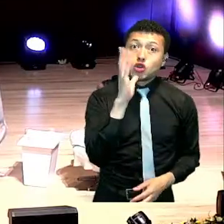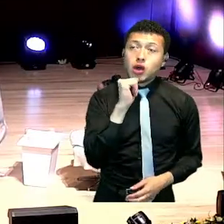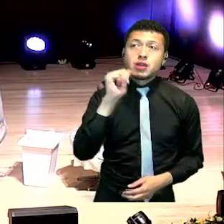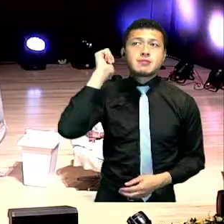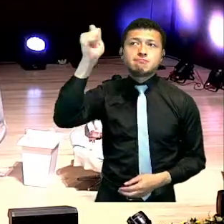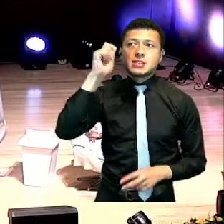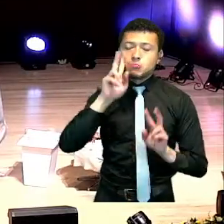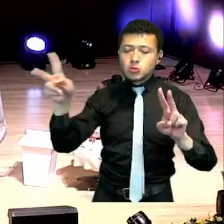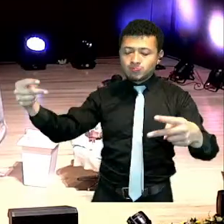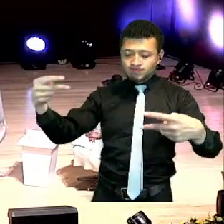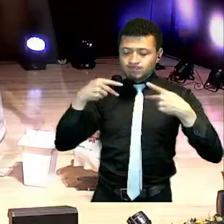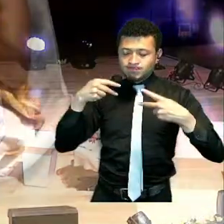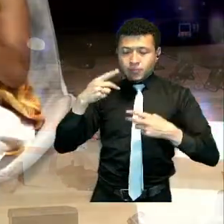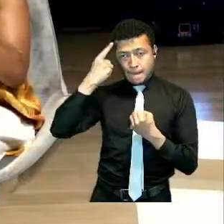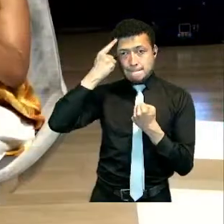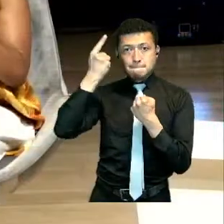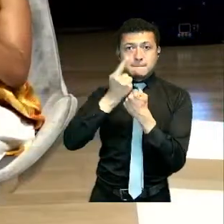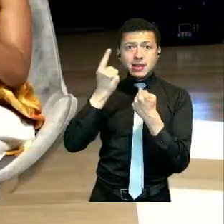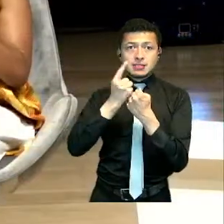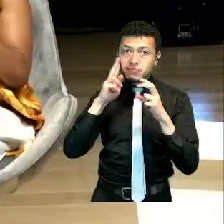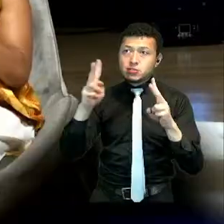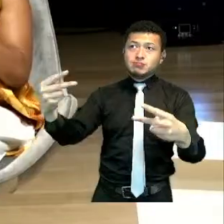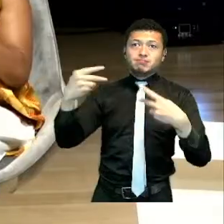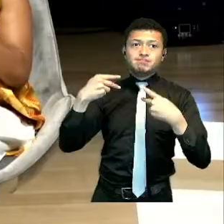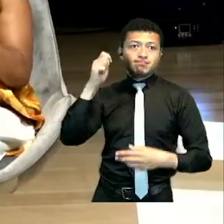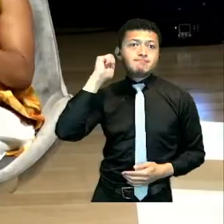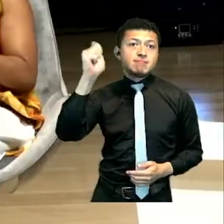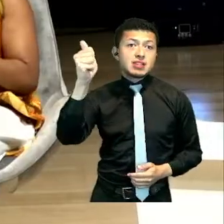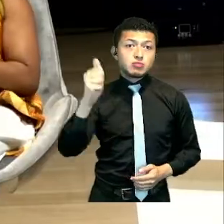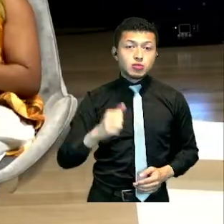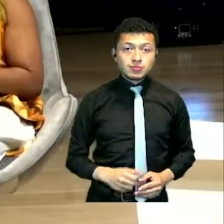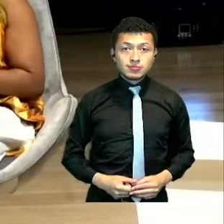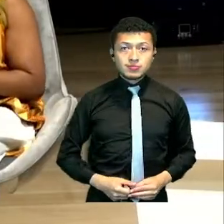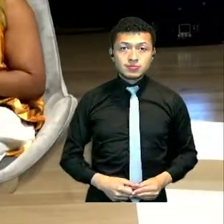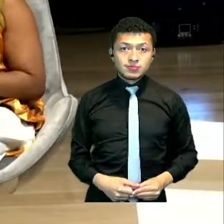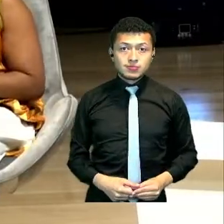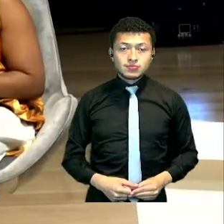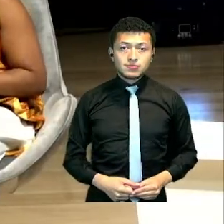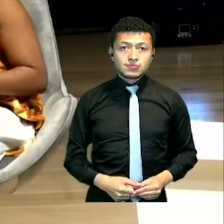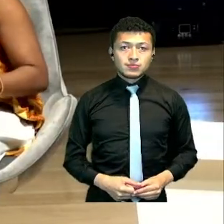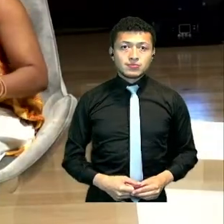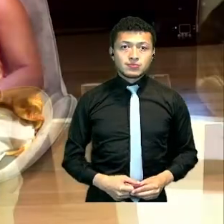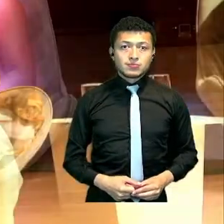just see that, should revisit their own principles.